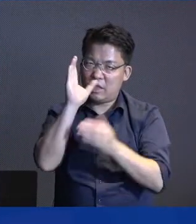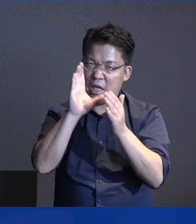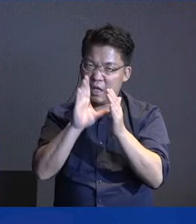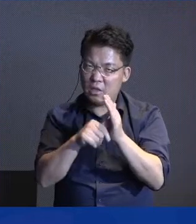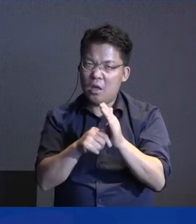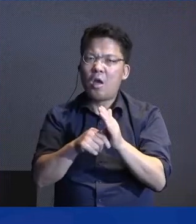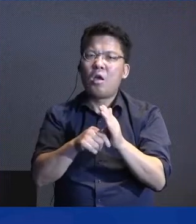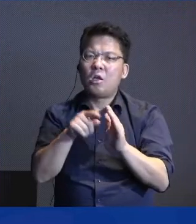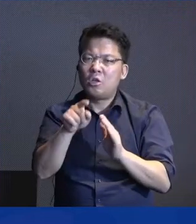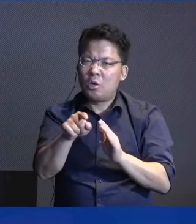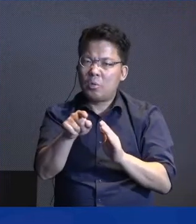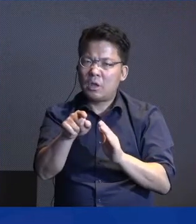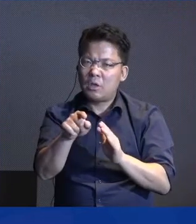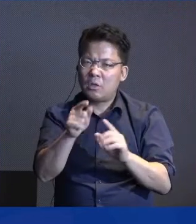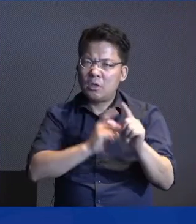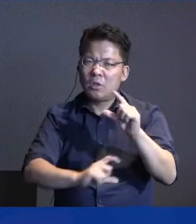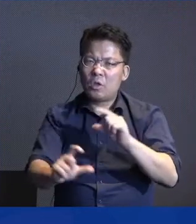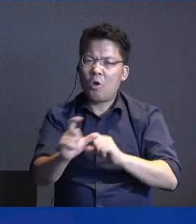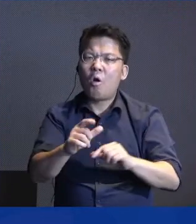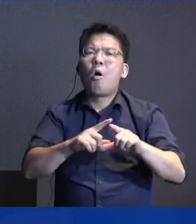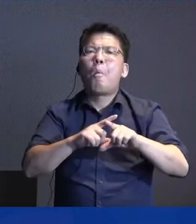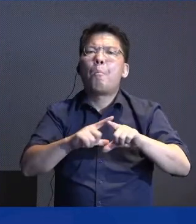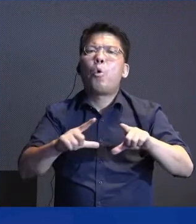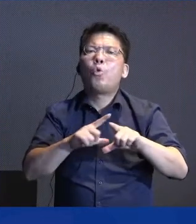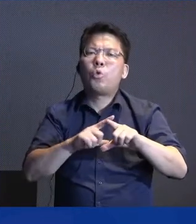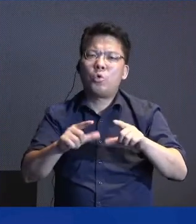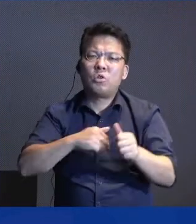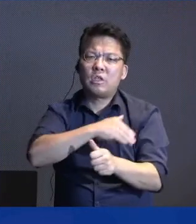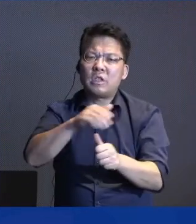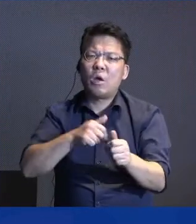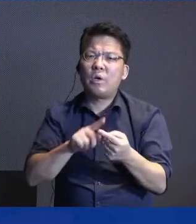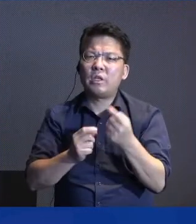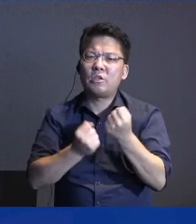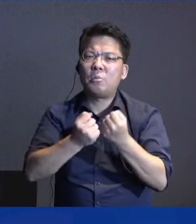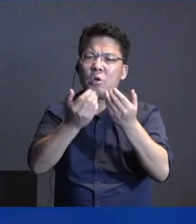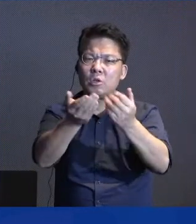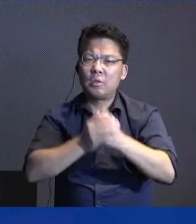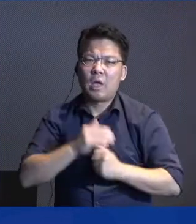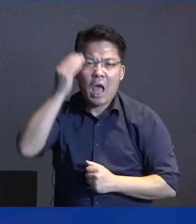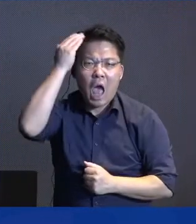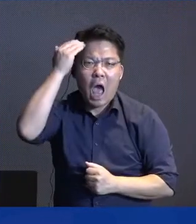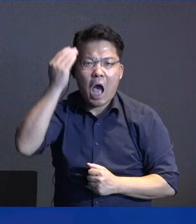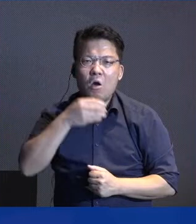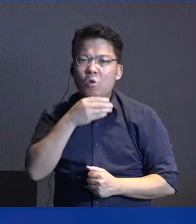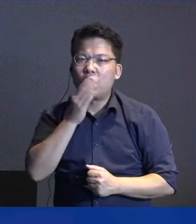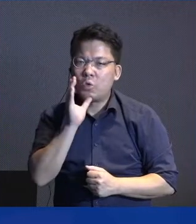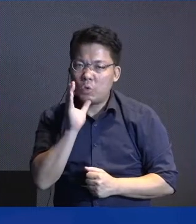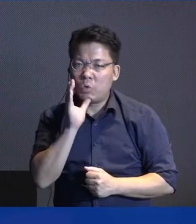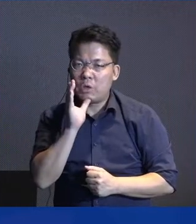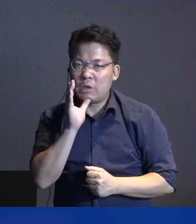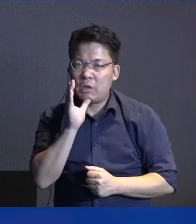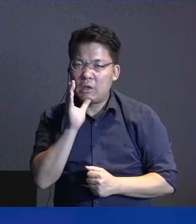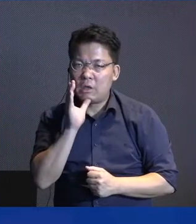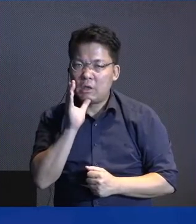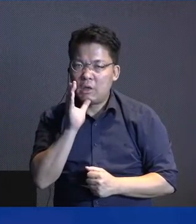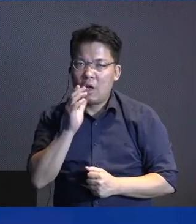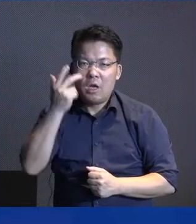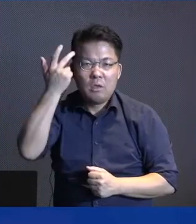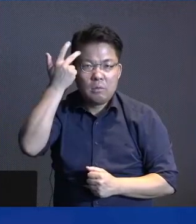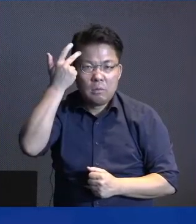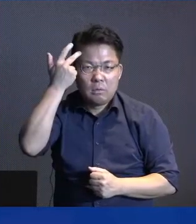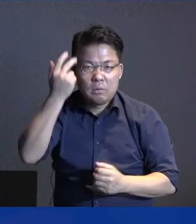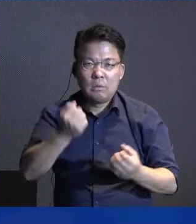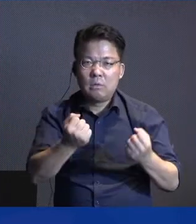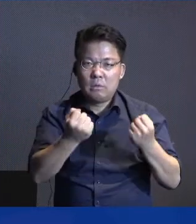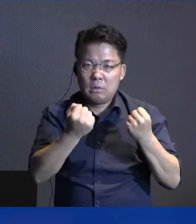to what we are doing in Korea, I would like to visit World Health Organization's definition of